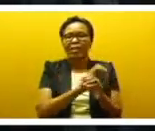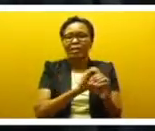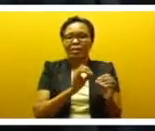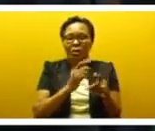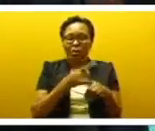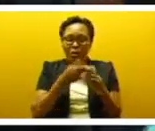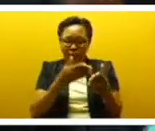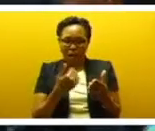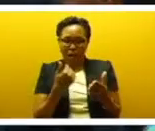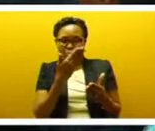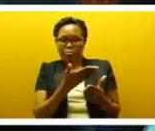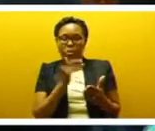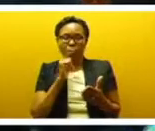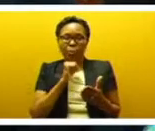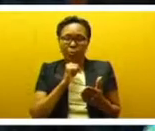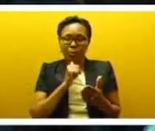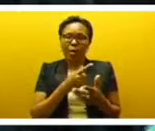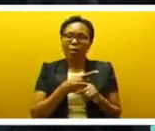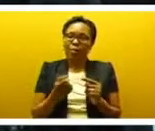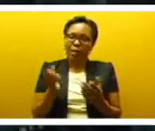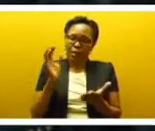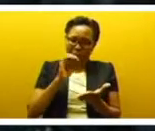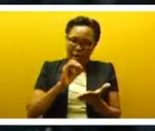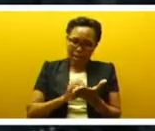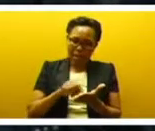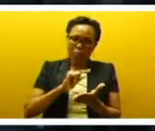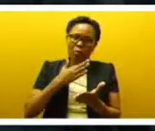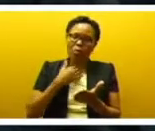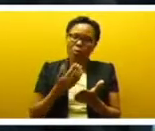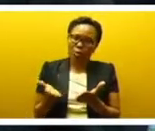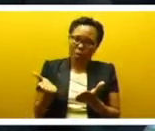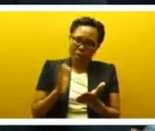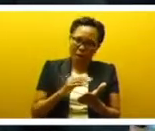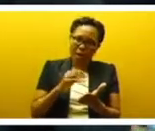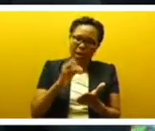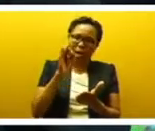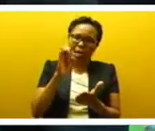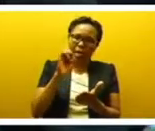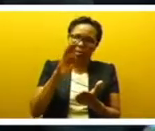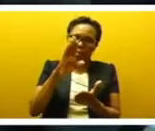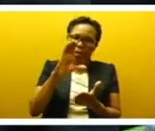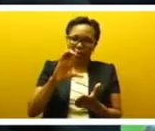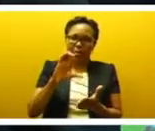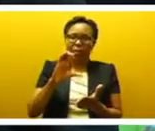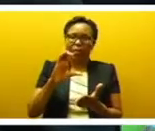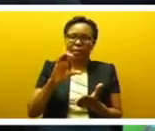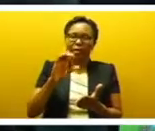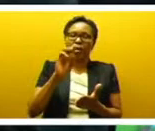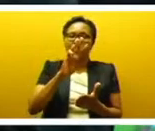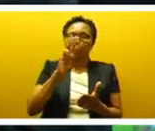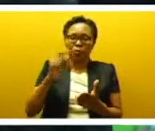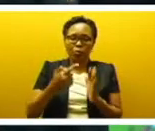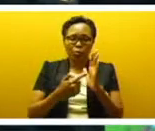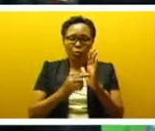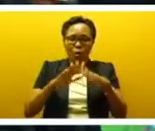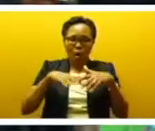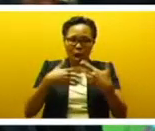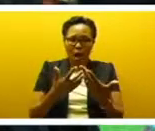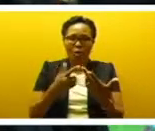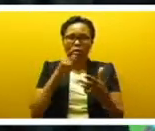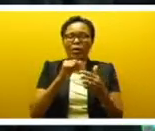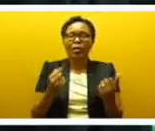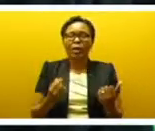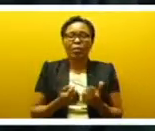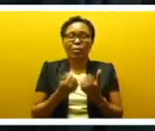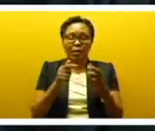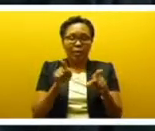My lady, we're going to take you again on the same IBC live portal to show how the staging was happened. And because